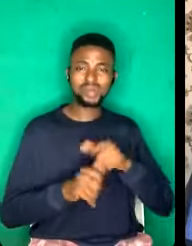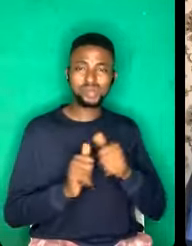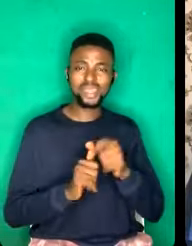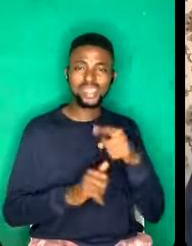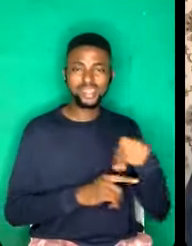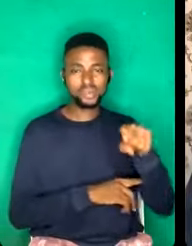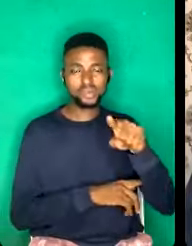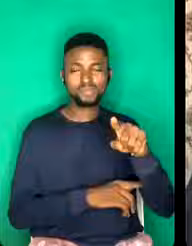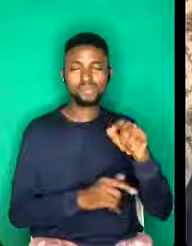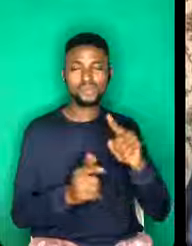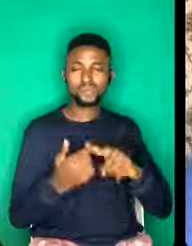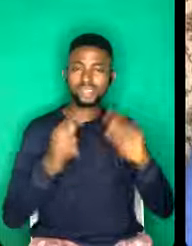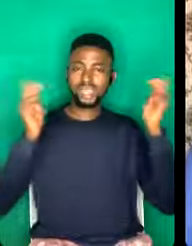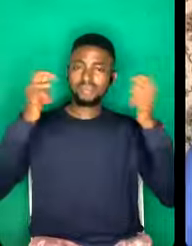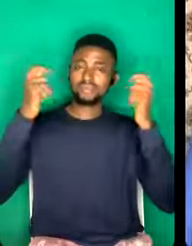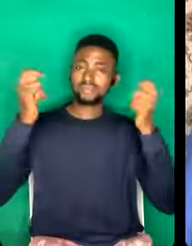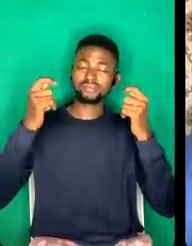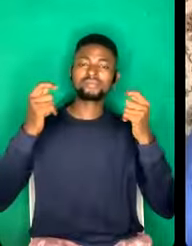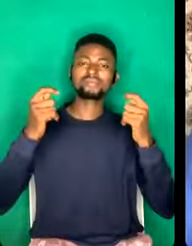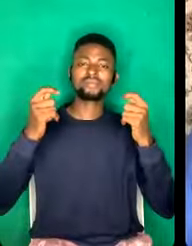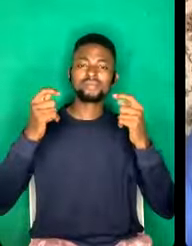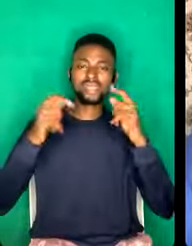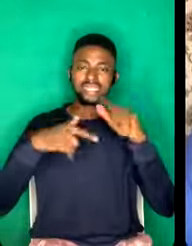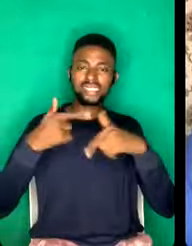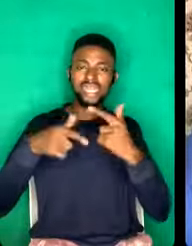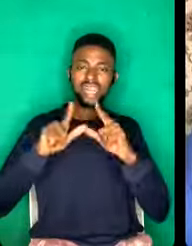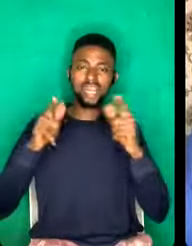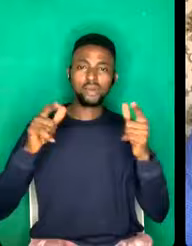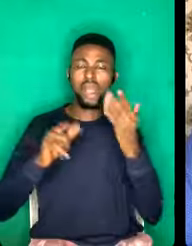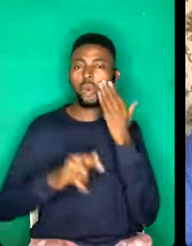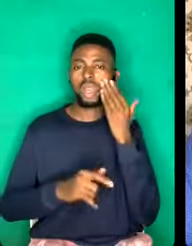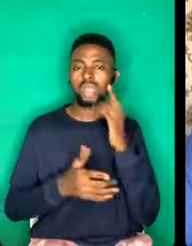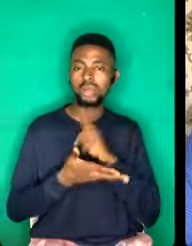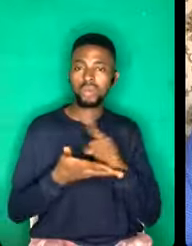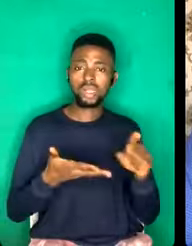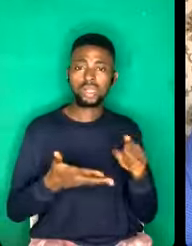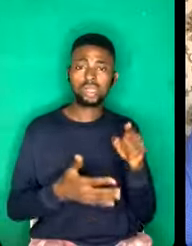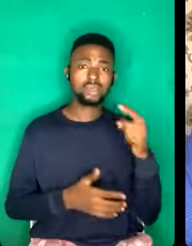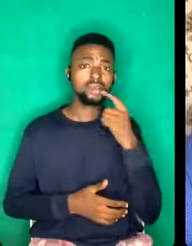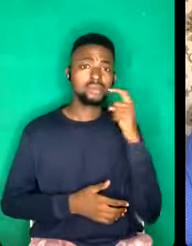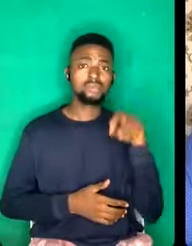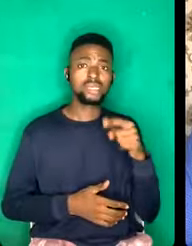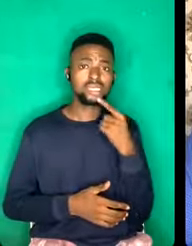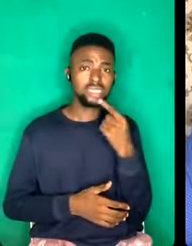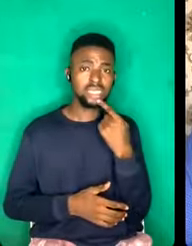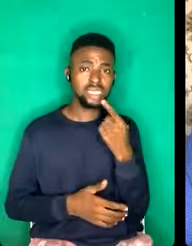Sign Language Awareness Week. And I must say, please,